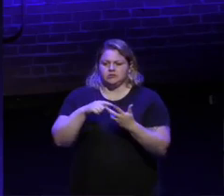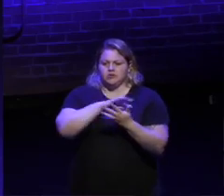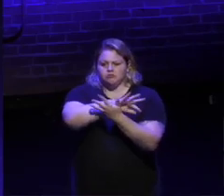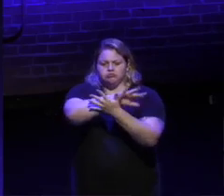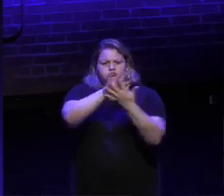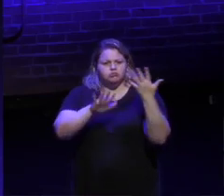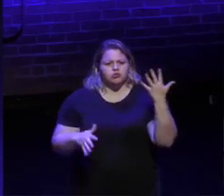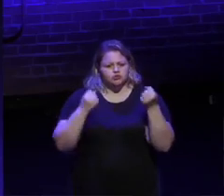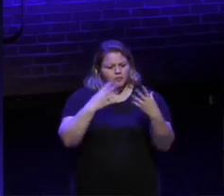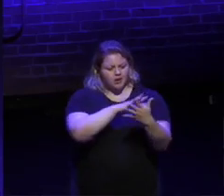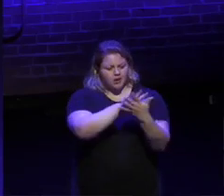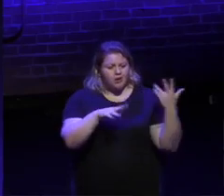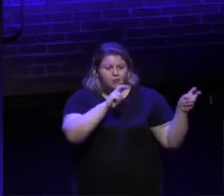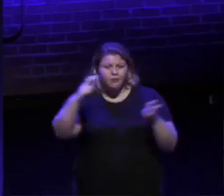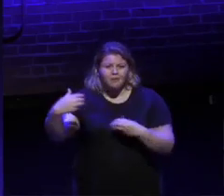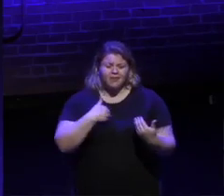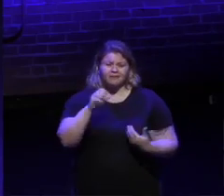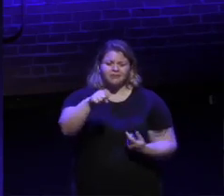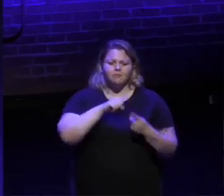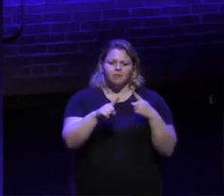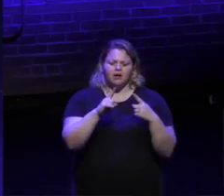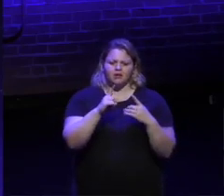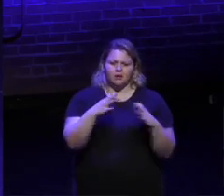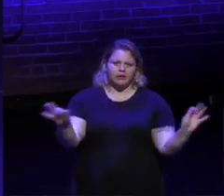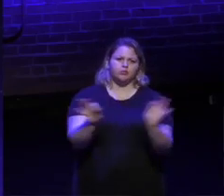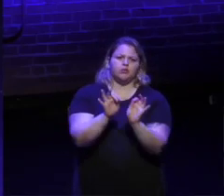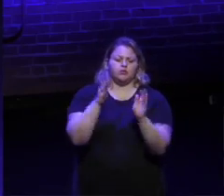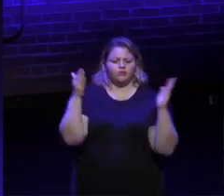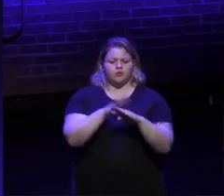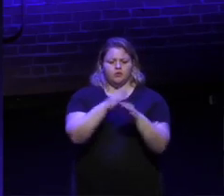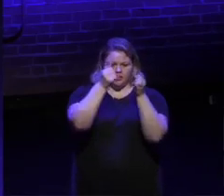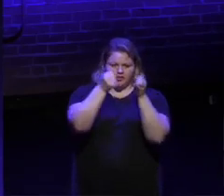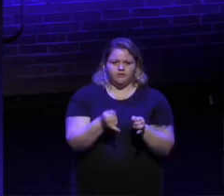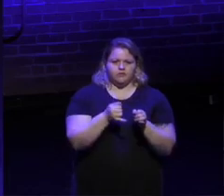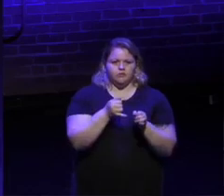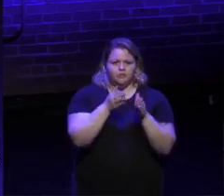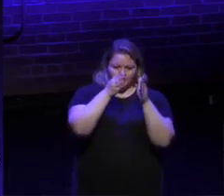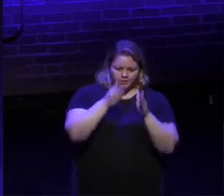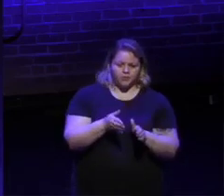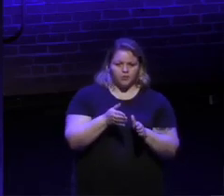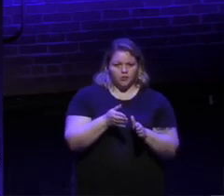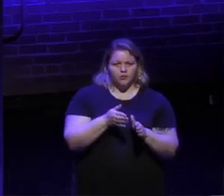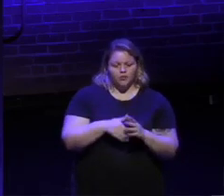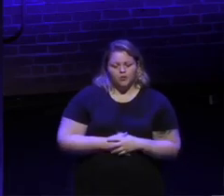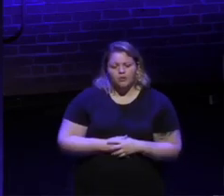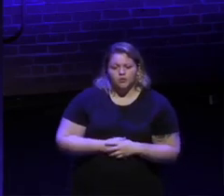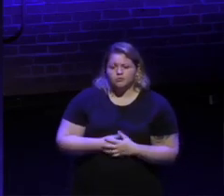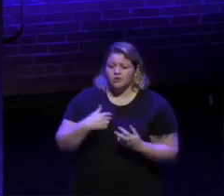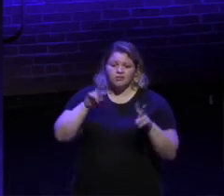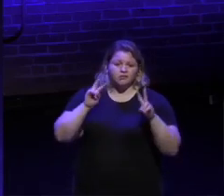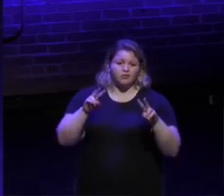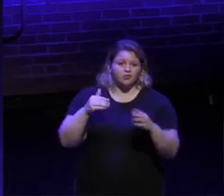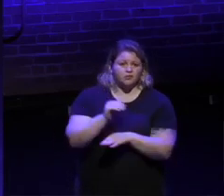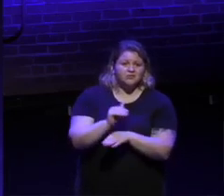make our way and ensure an equitable recovery from COVID. So I appreciate the opportunity to be here. I really look forward to our conversation, and I want